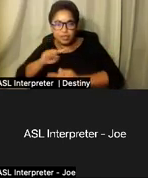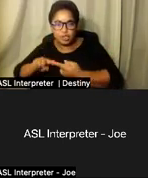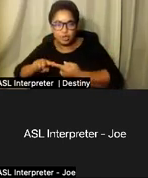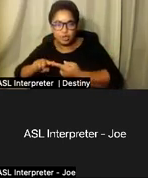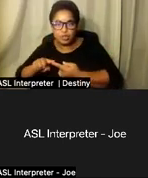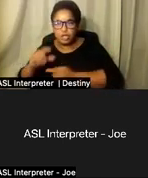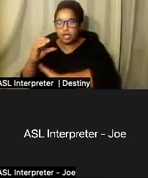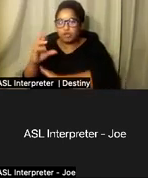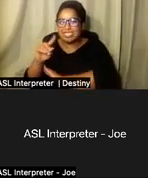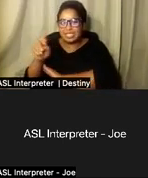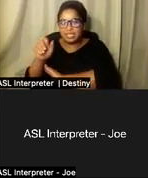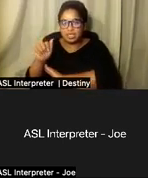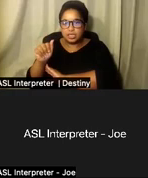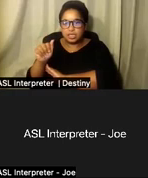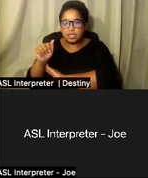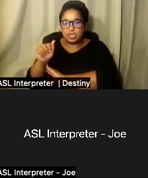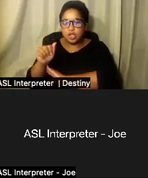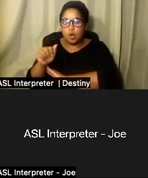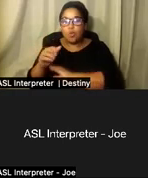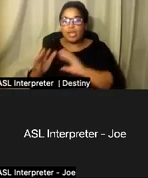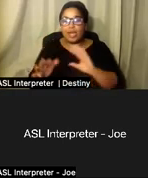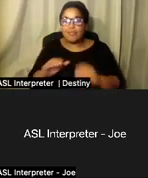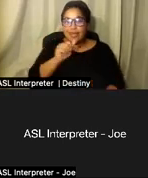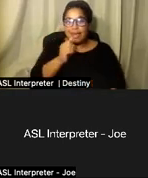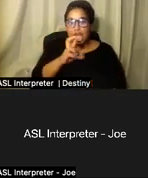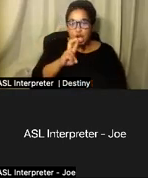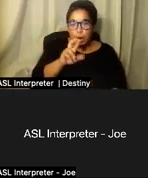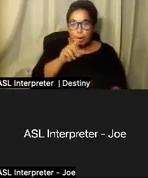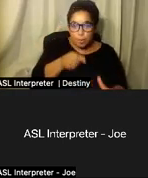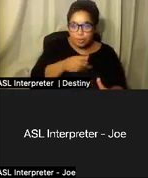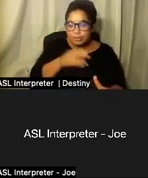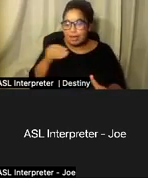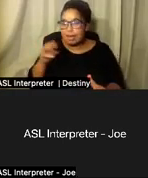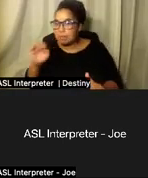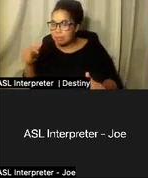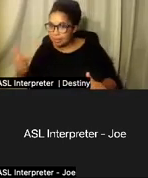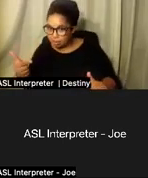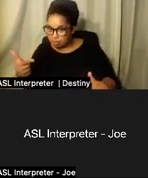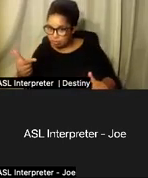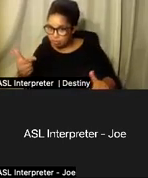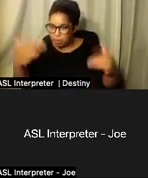credenza. Anchor points and mending. So let's go to the next poll question.